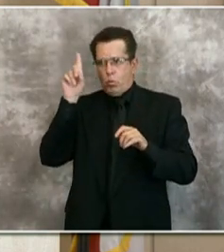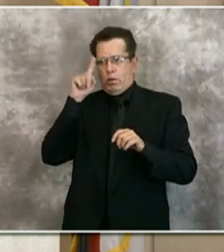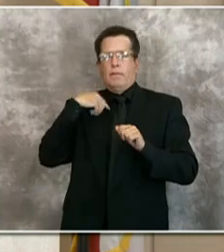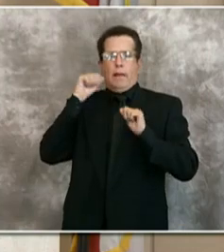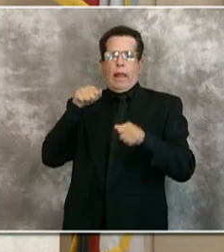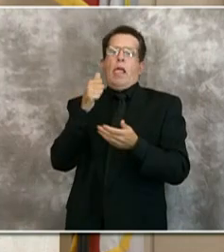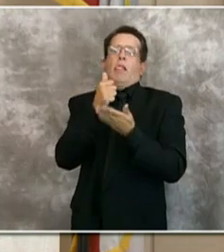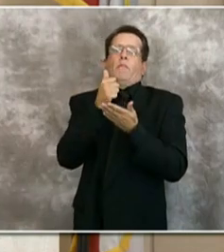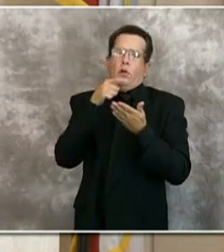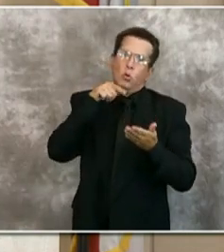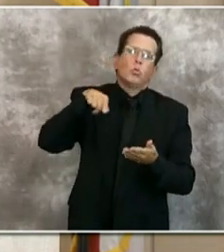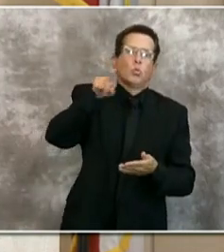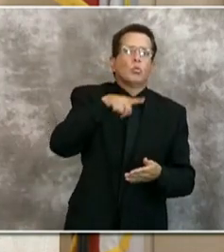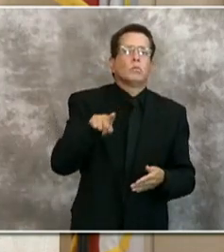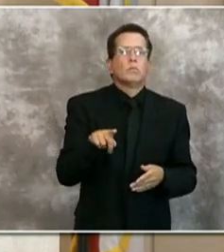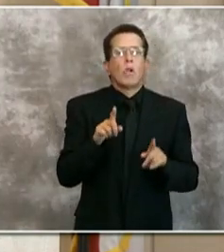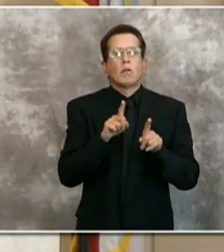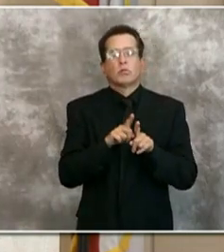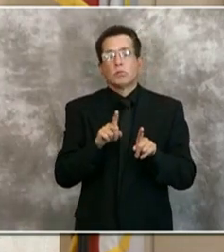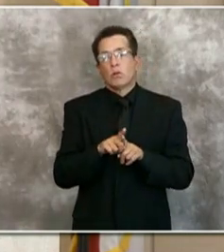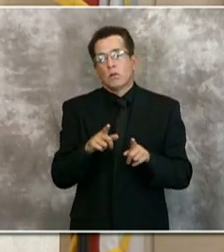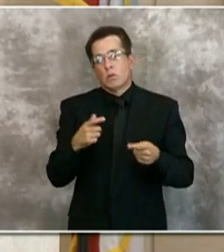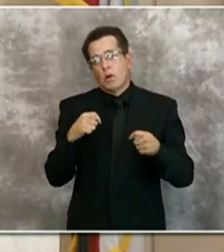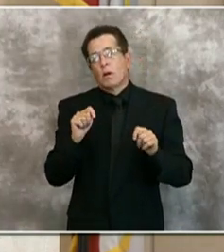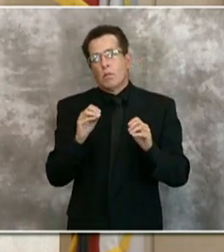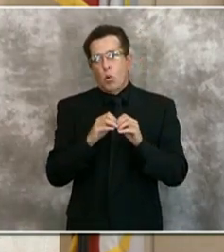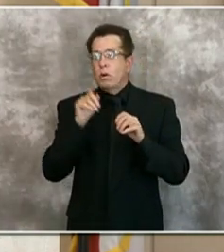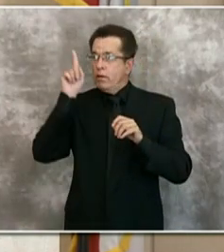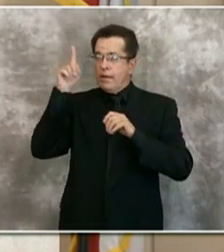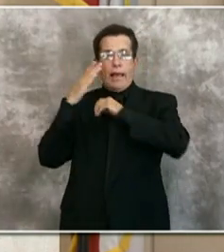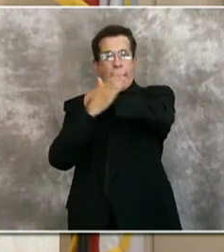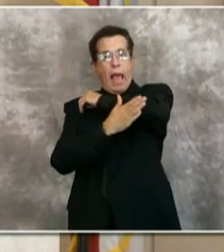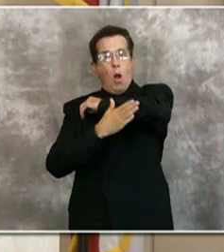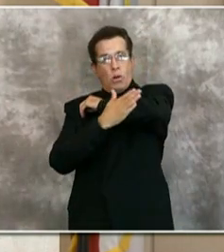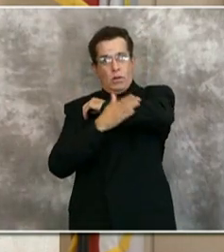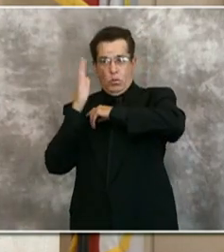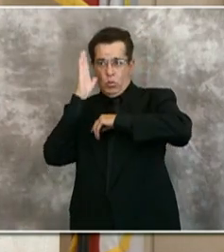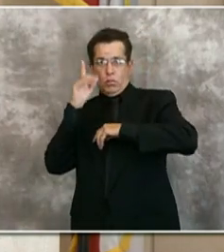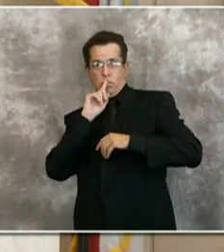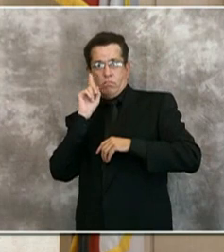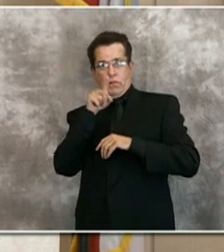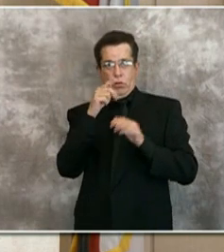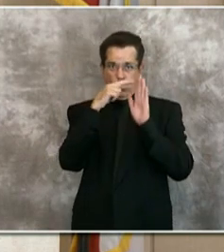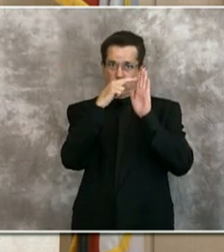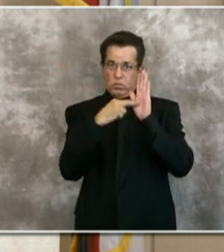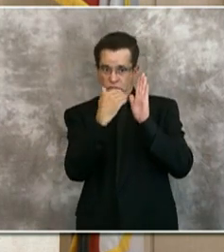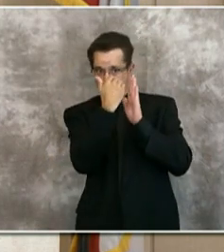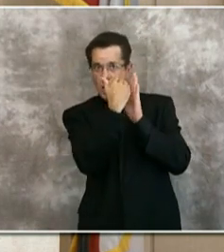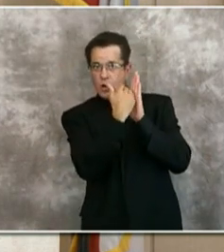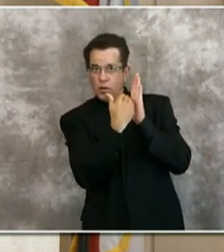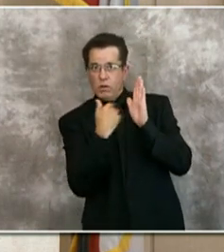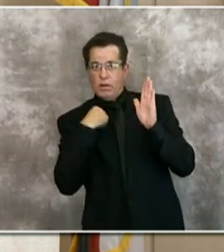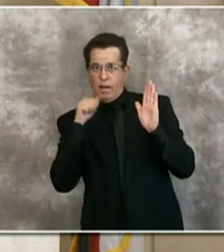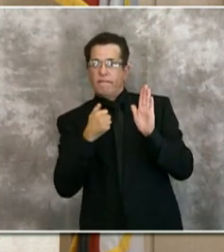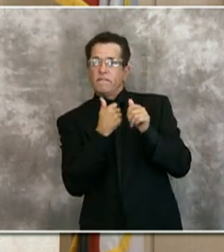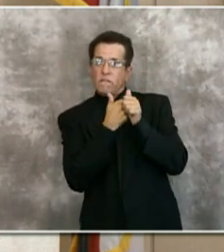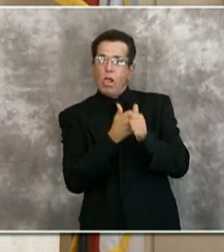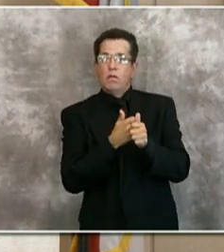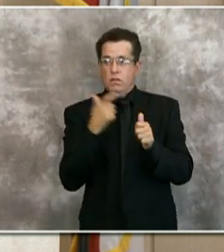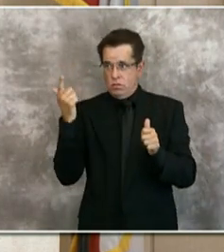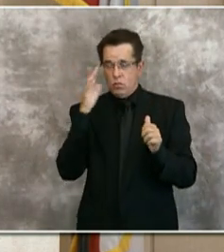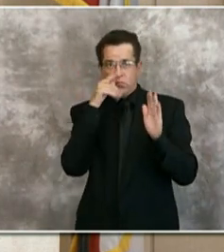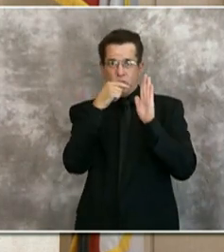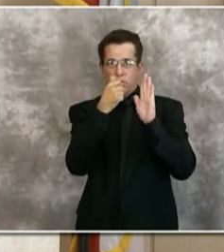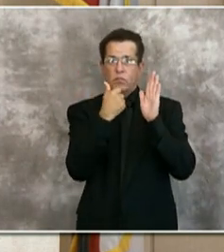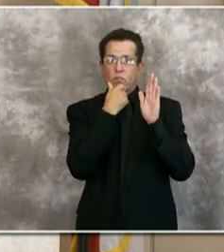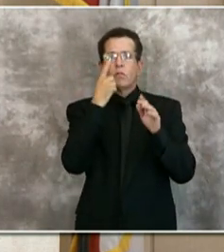as well. So would the county provide specific guidance, though, on certain types of services, such as highlighting